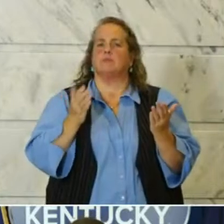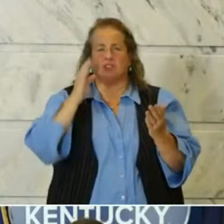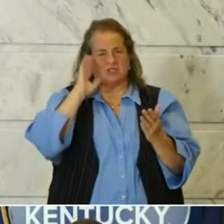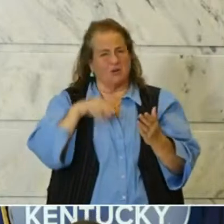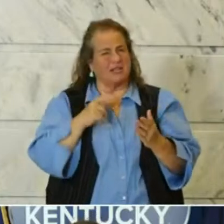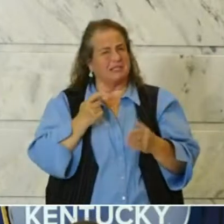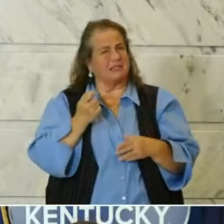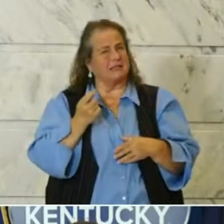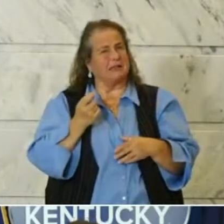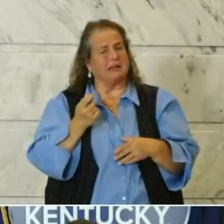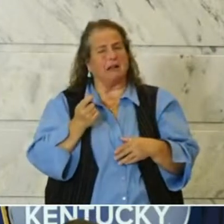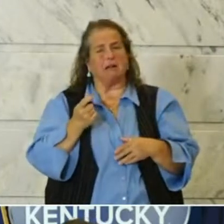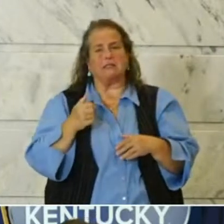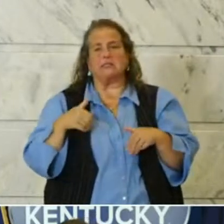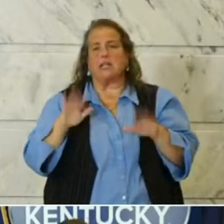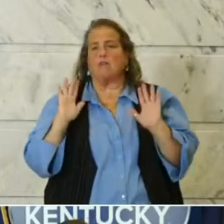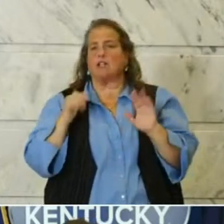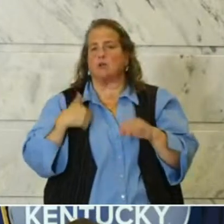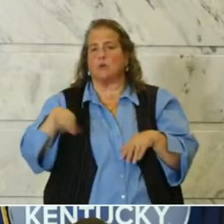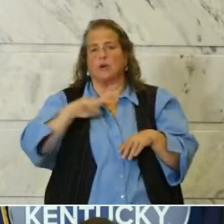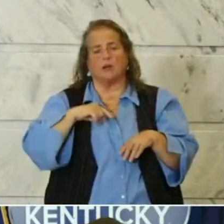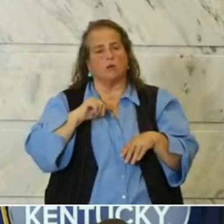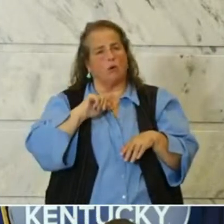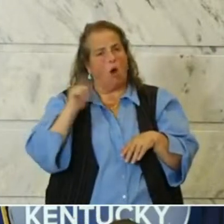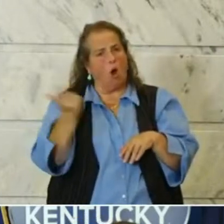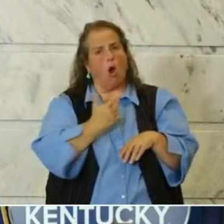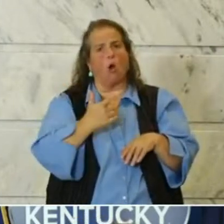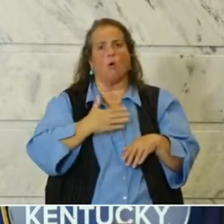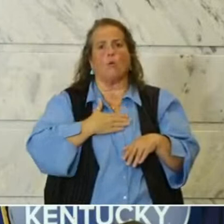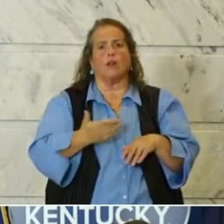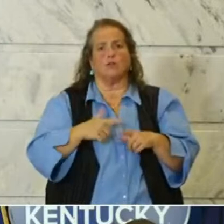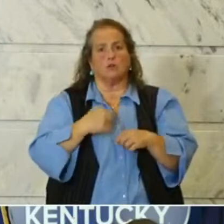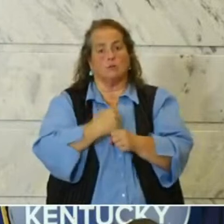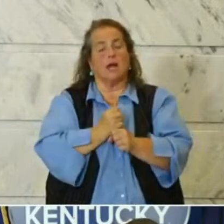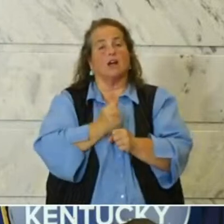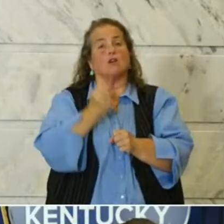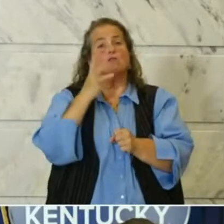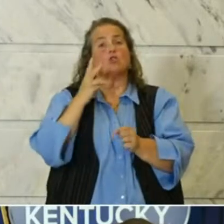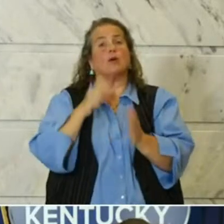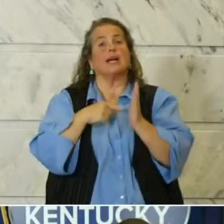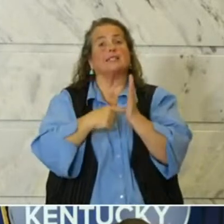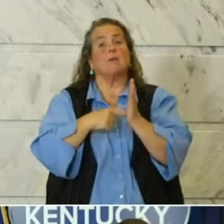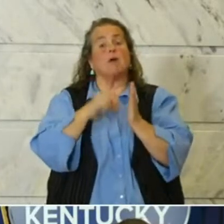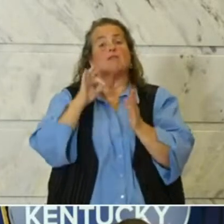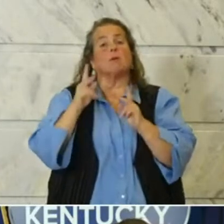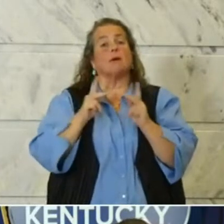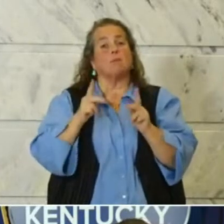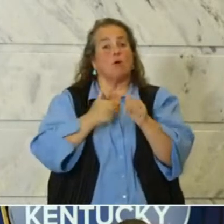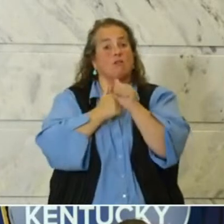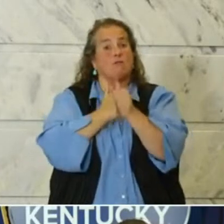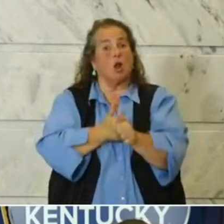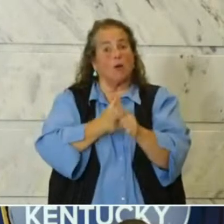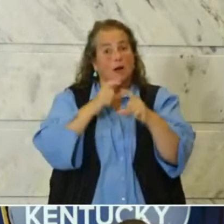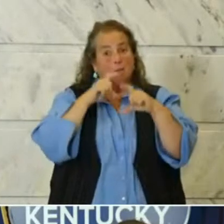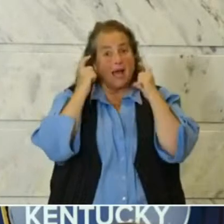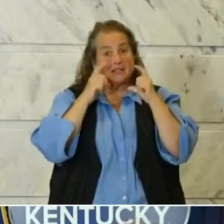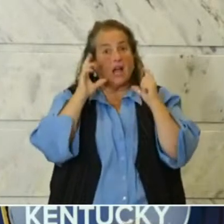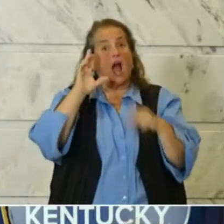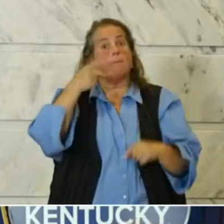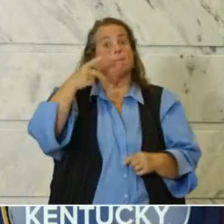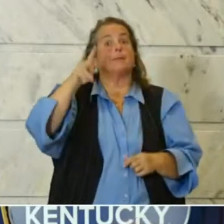should all be willing to make. So I want to look at a few examples of people following Mask Up